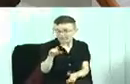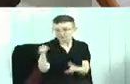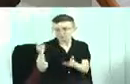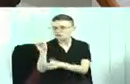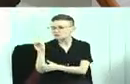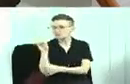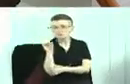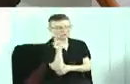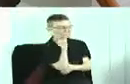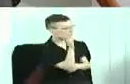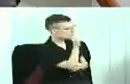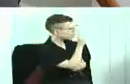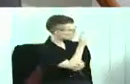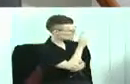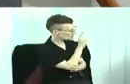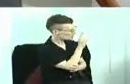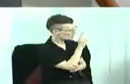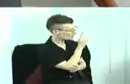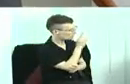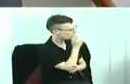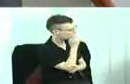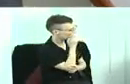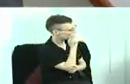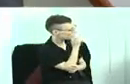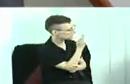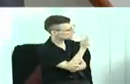And she sees Jesus.